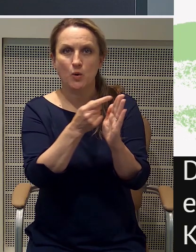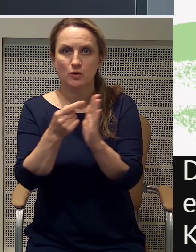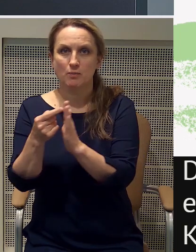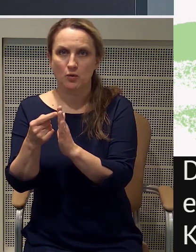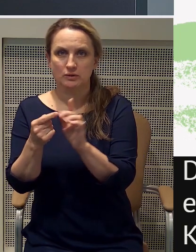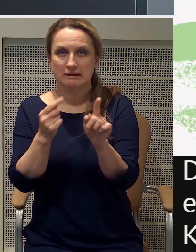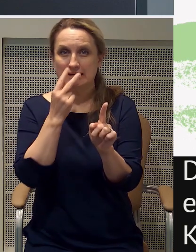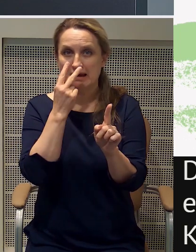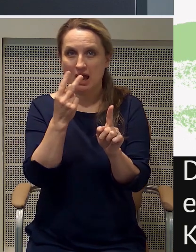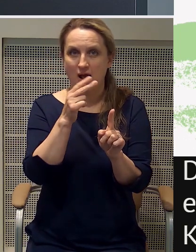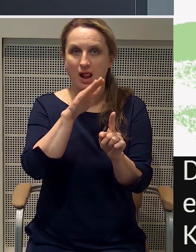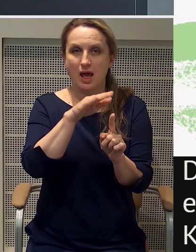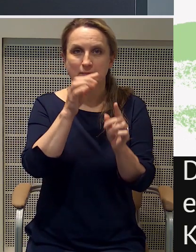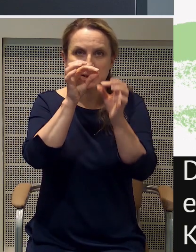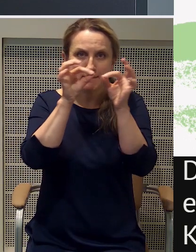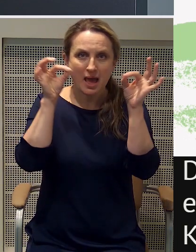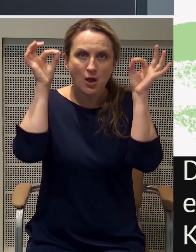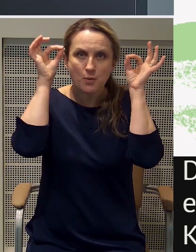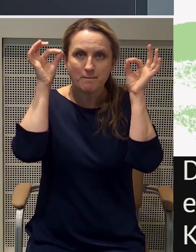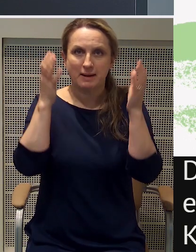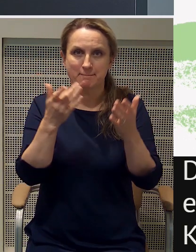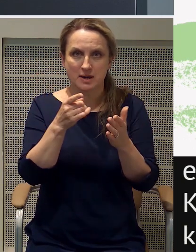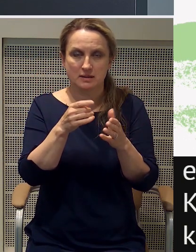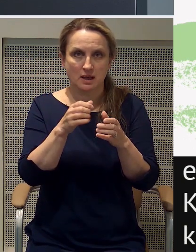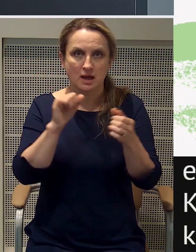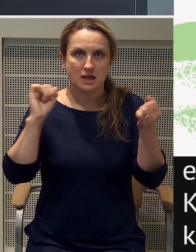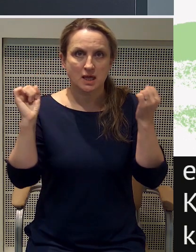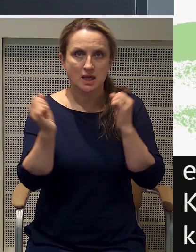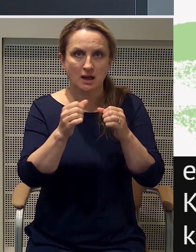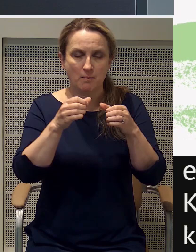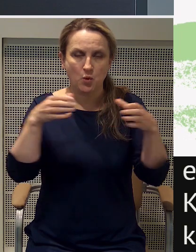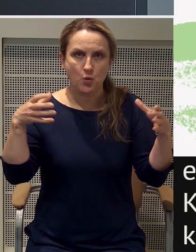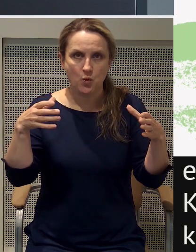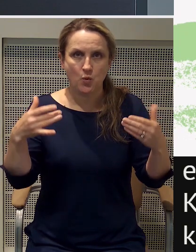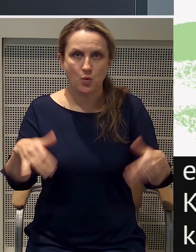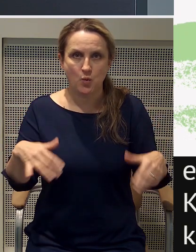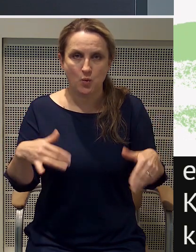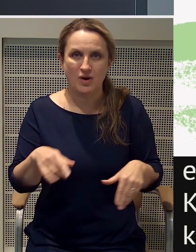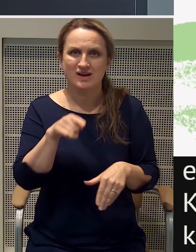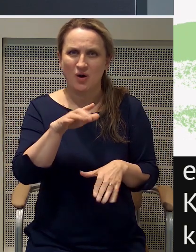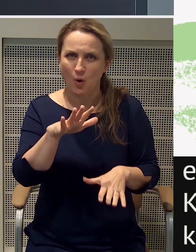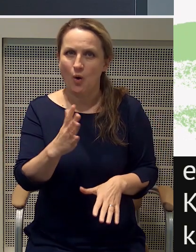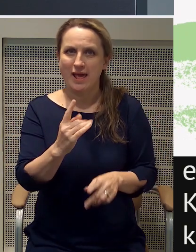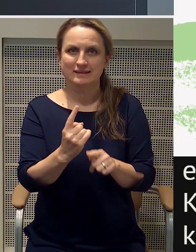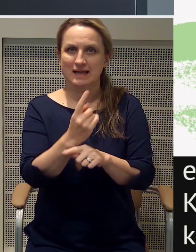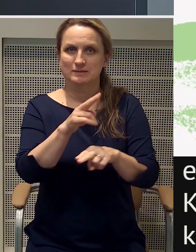look at the scheme, there are two crucial points. We can see that the head size has